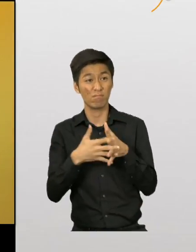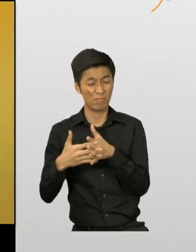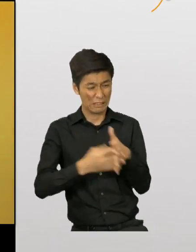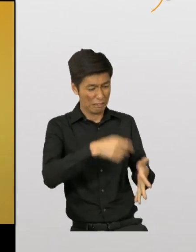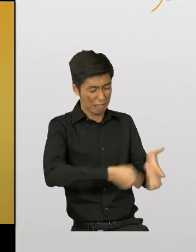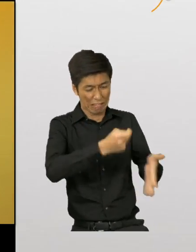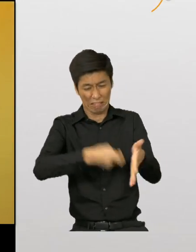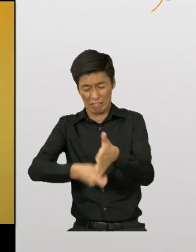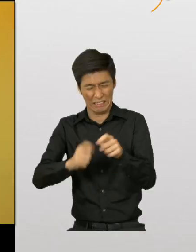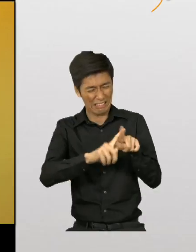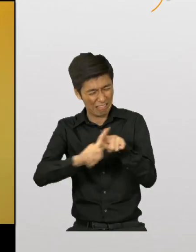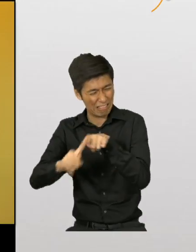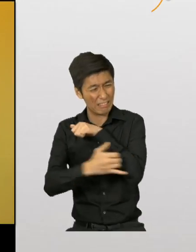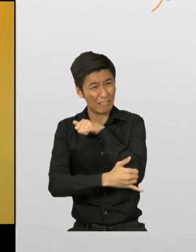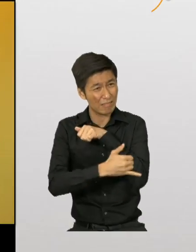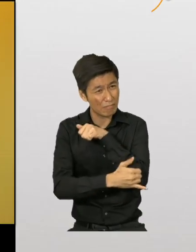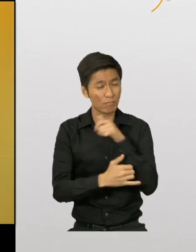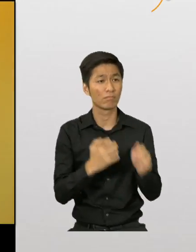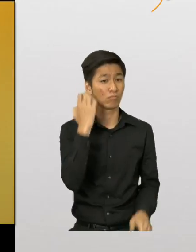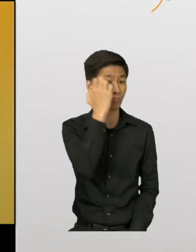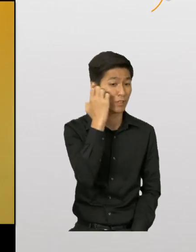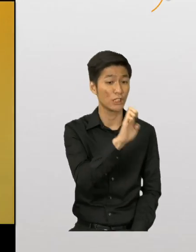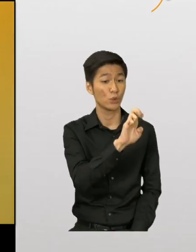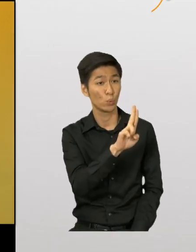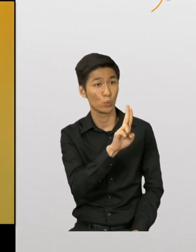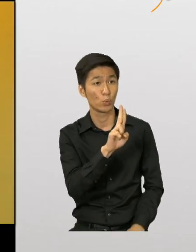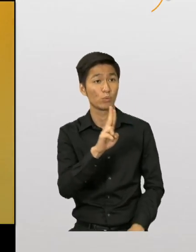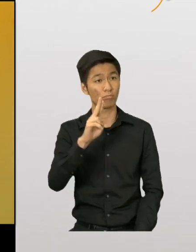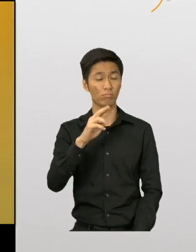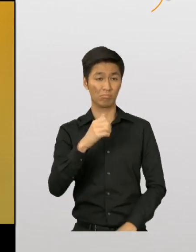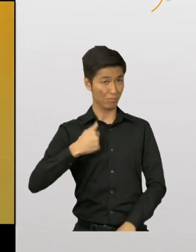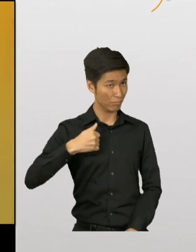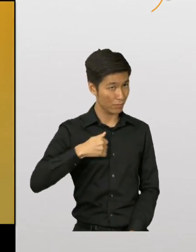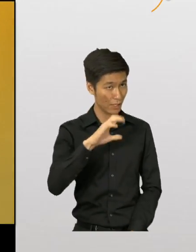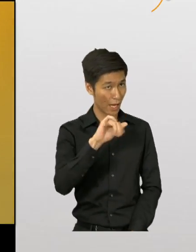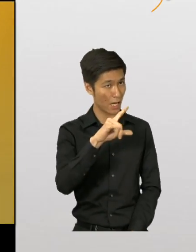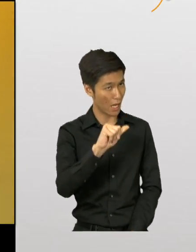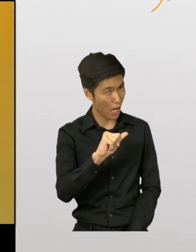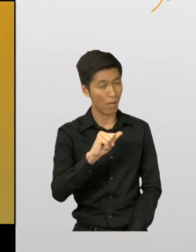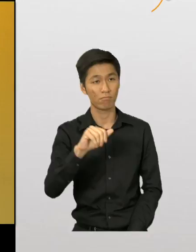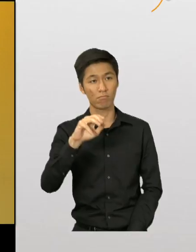from other countries, the EU, Canada, and Mexico, and especially China.